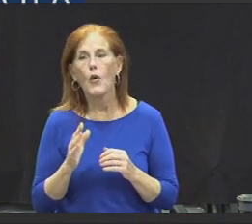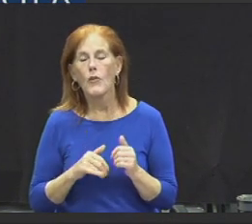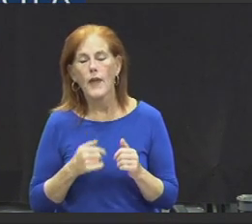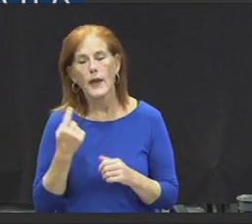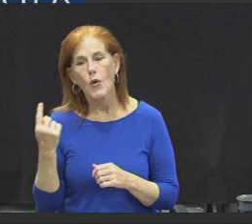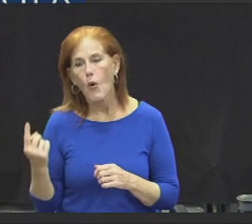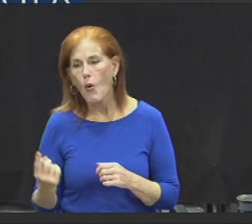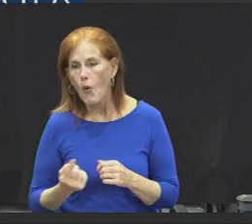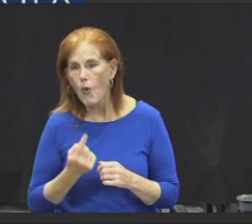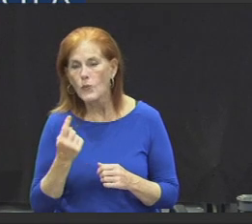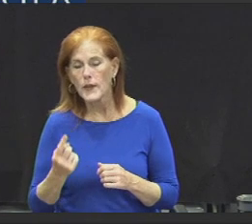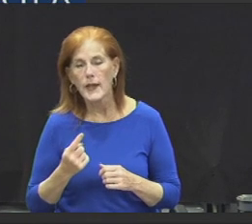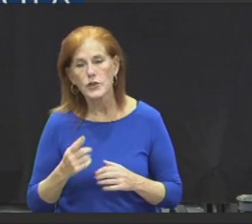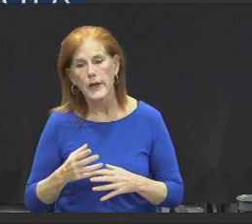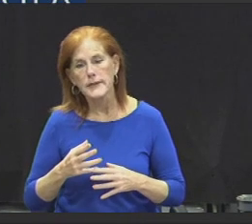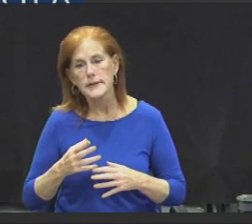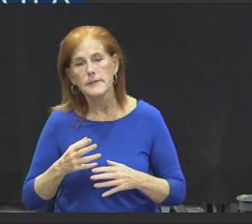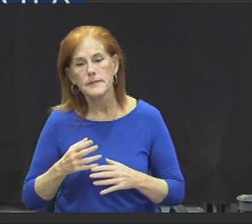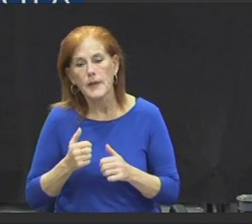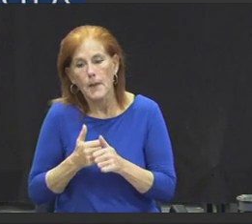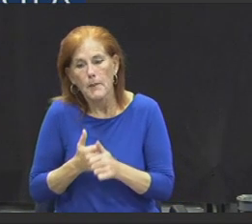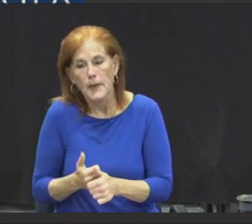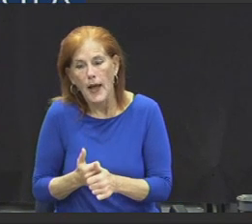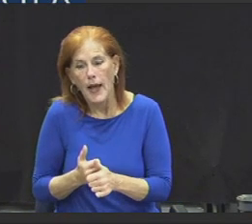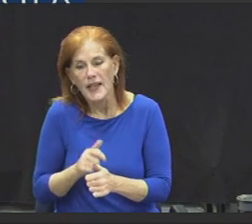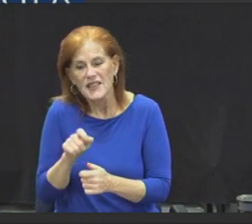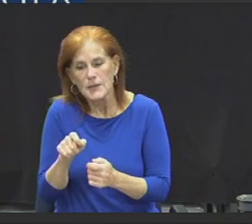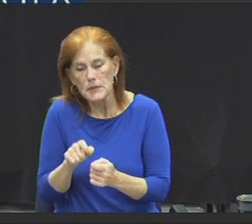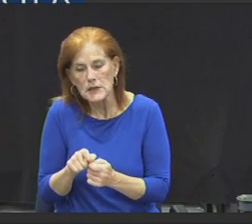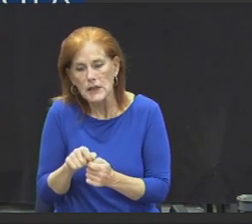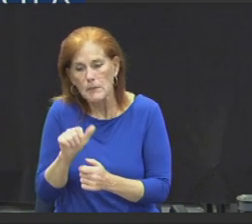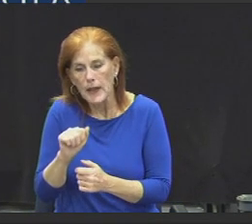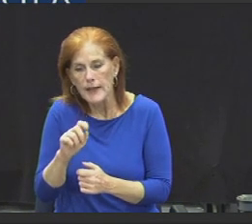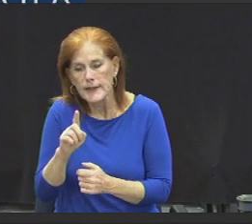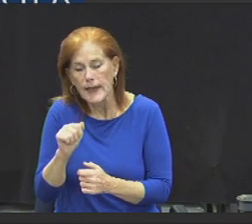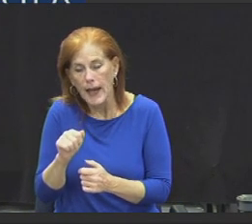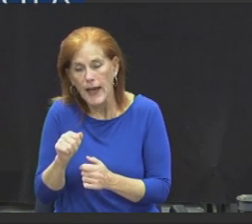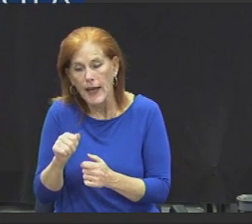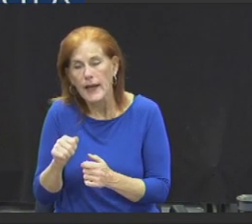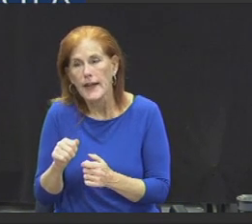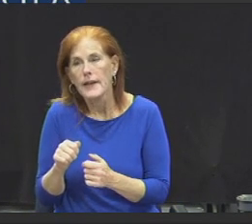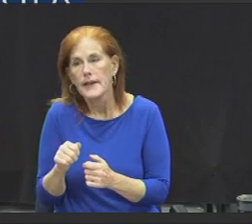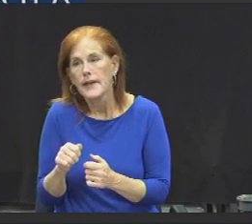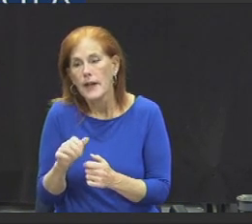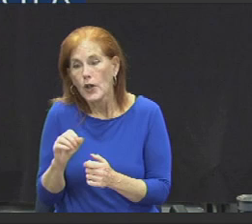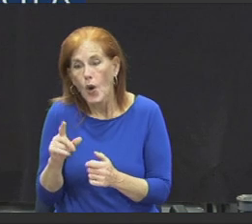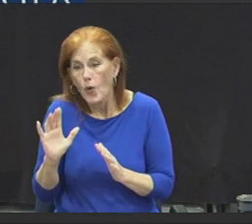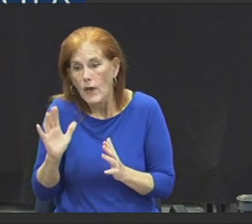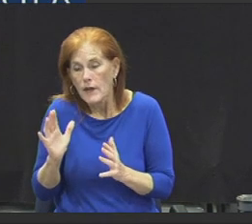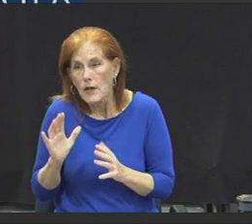compliance and ingrain into, how we want to do business and engage the community,